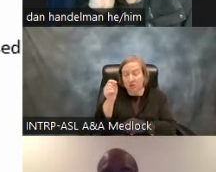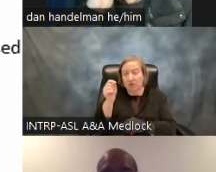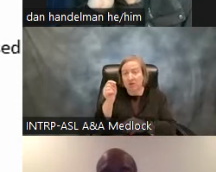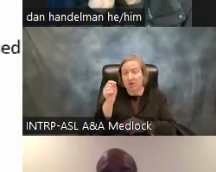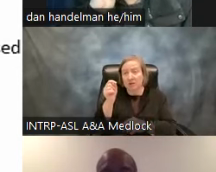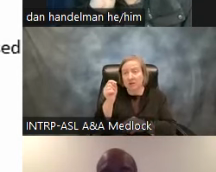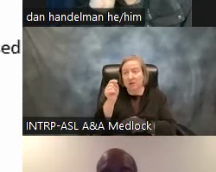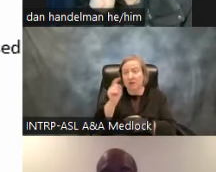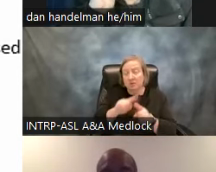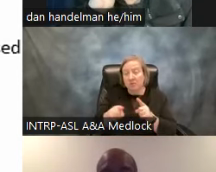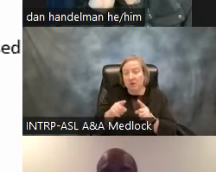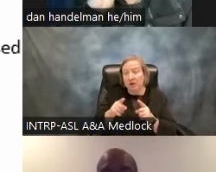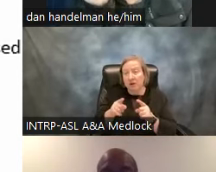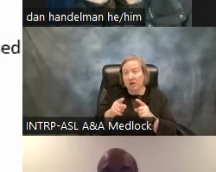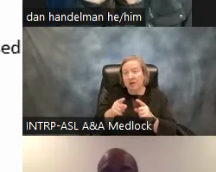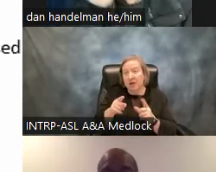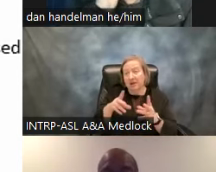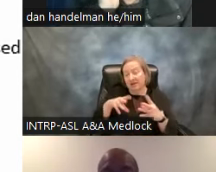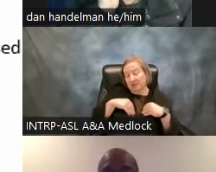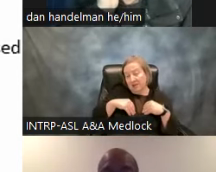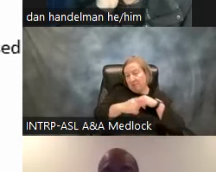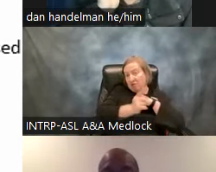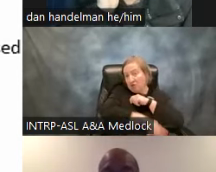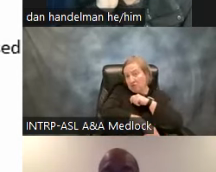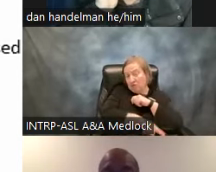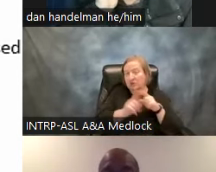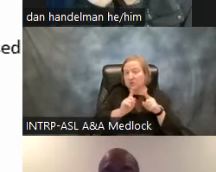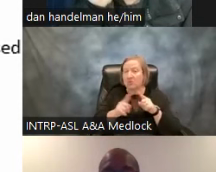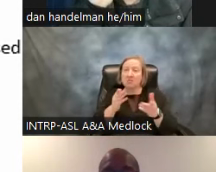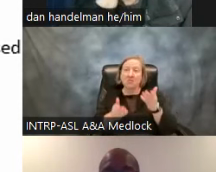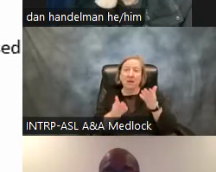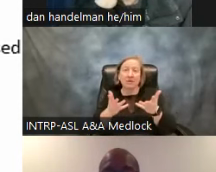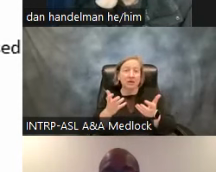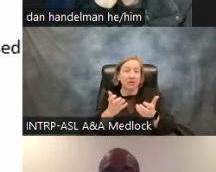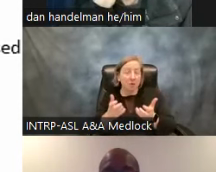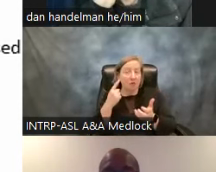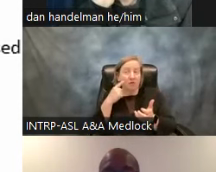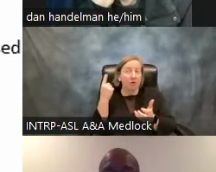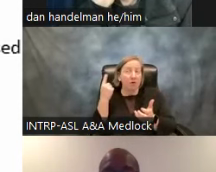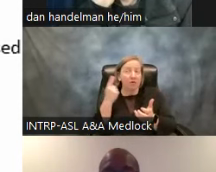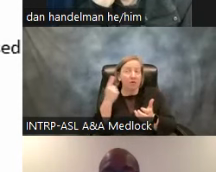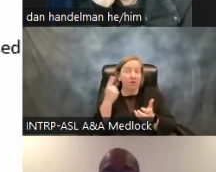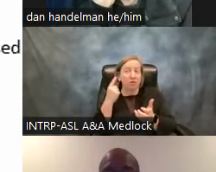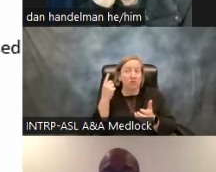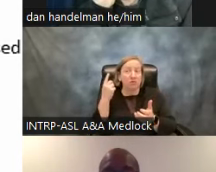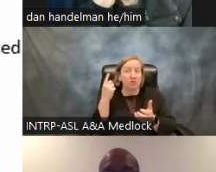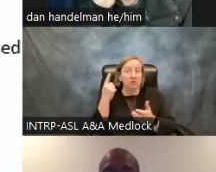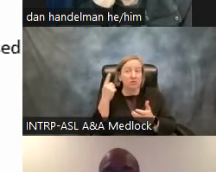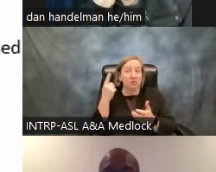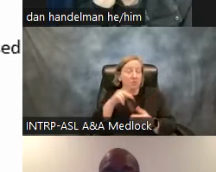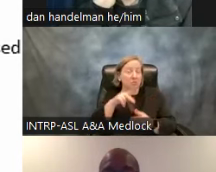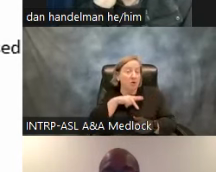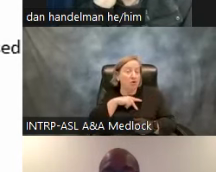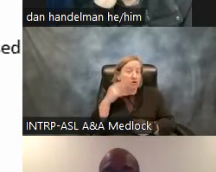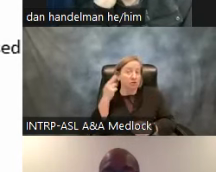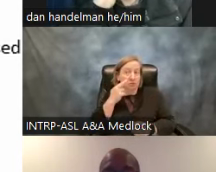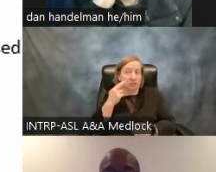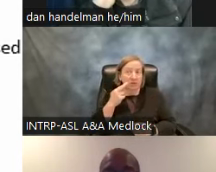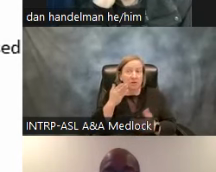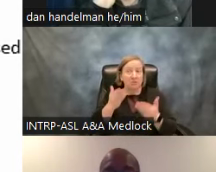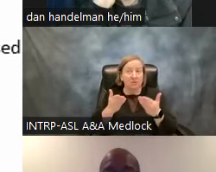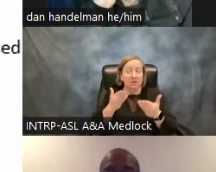the consequences would be of that, but they might want to, for whatever own personal reasons are,